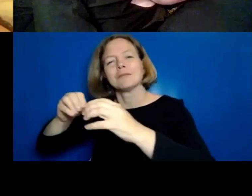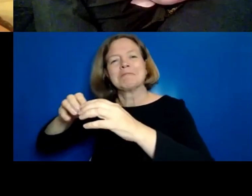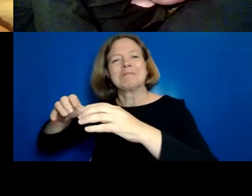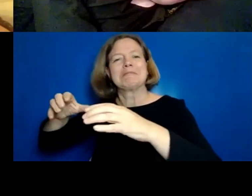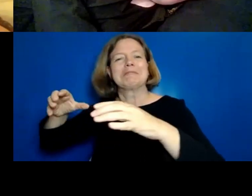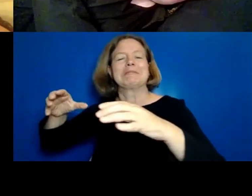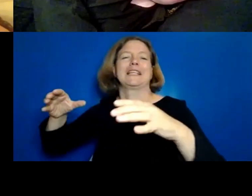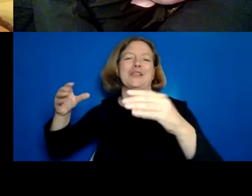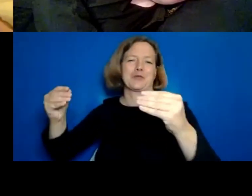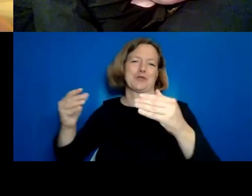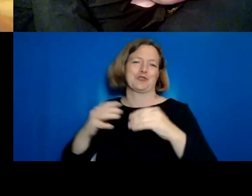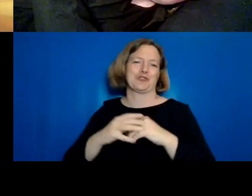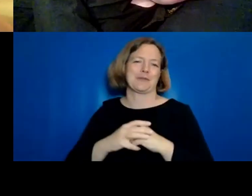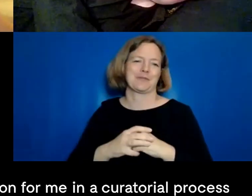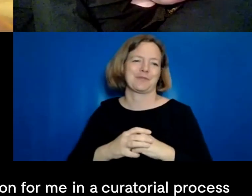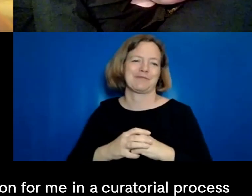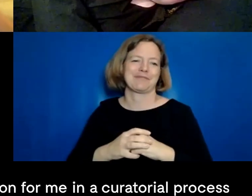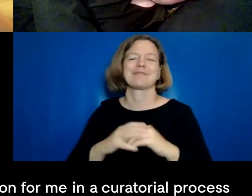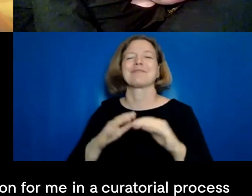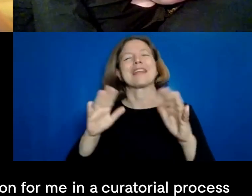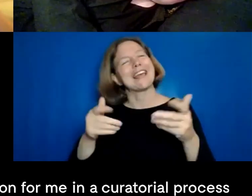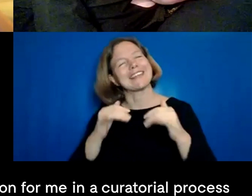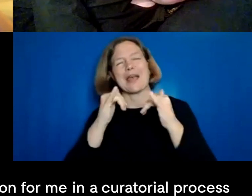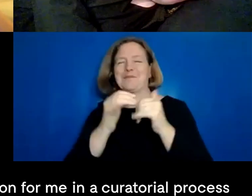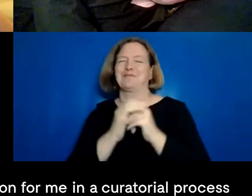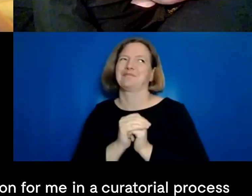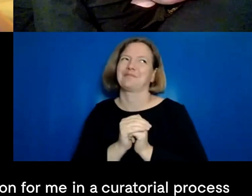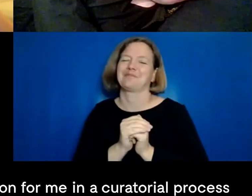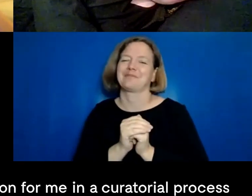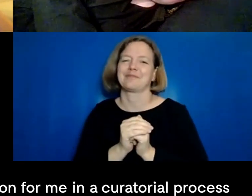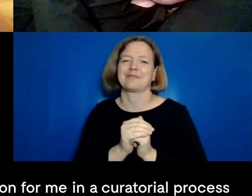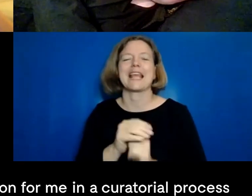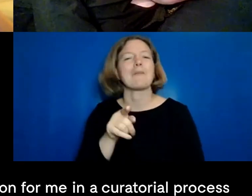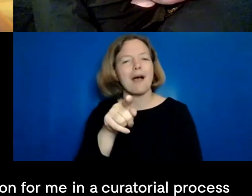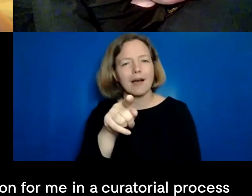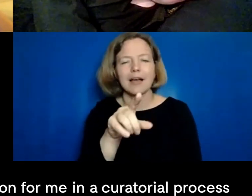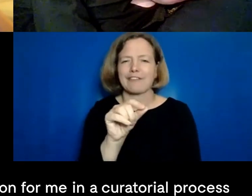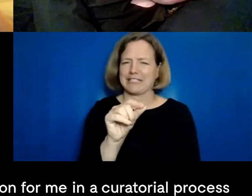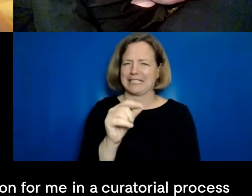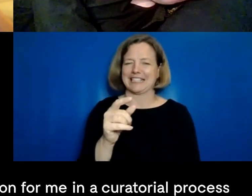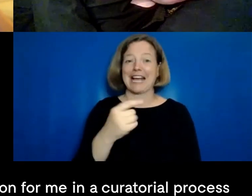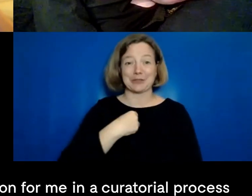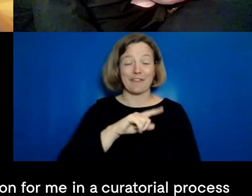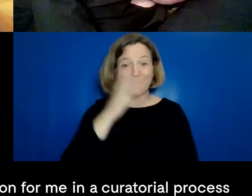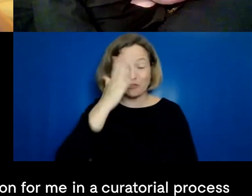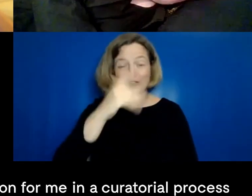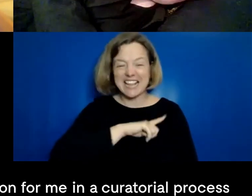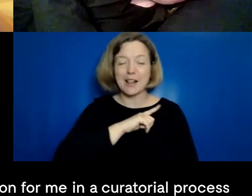uh, yeah. I think it's an ongoing question for me in a curatorial